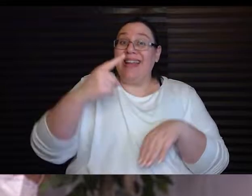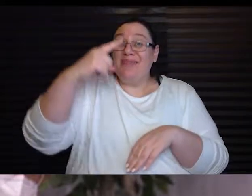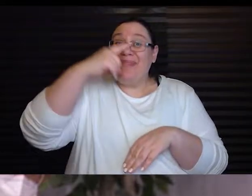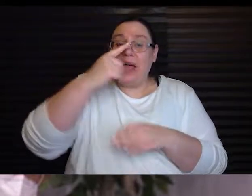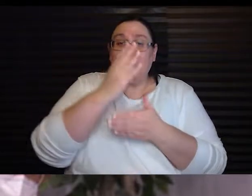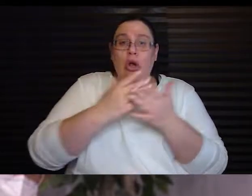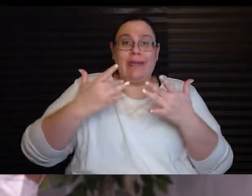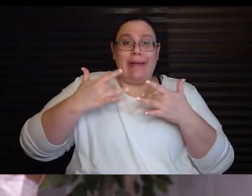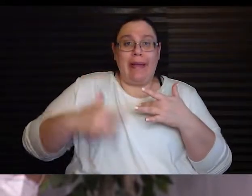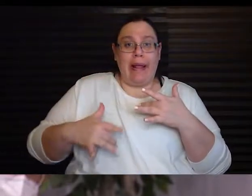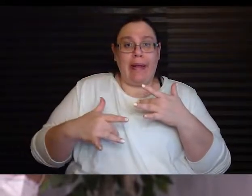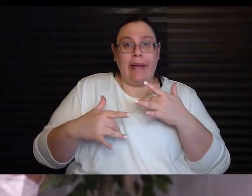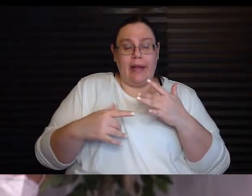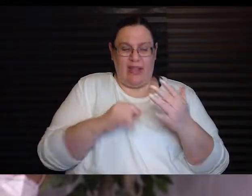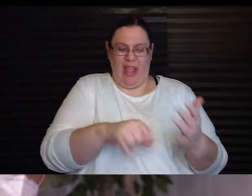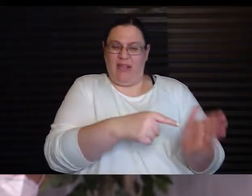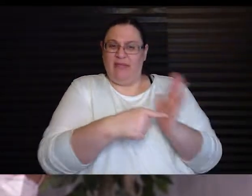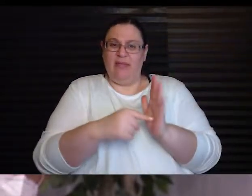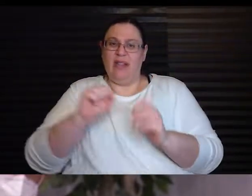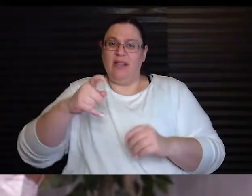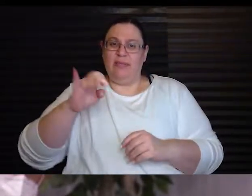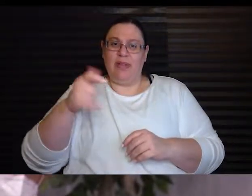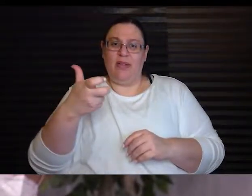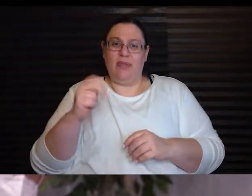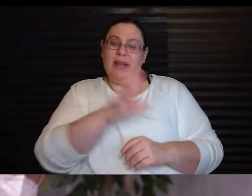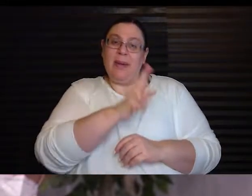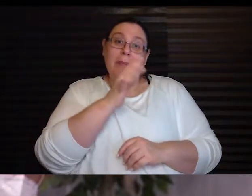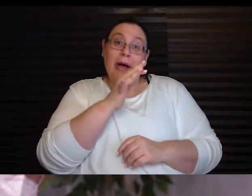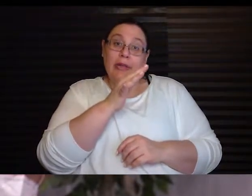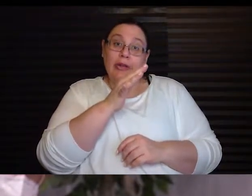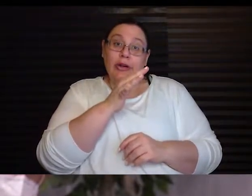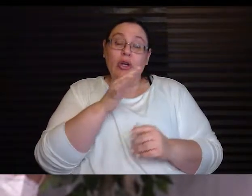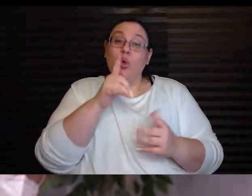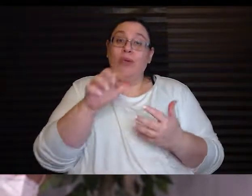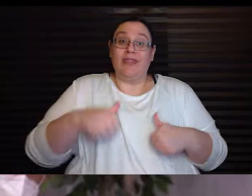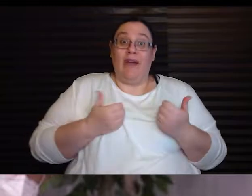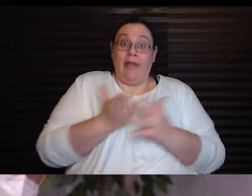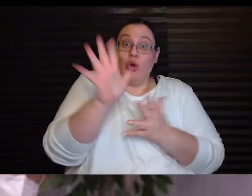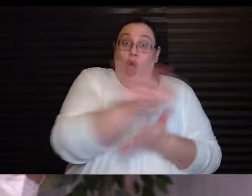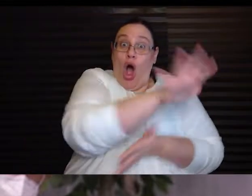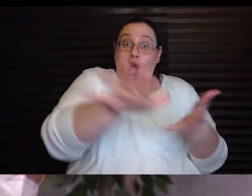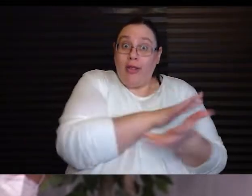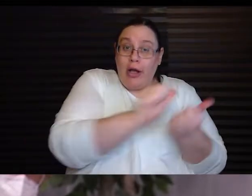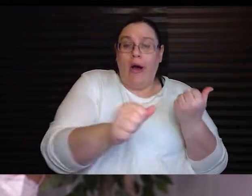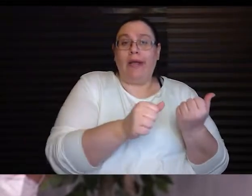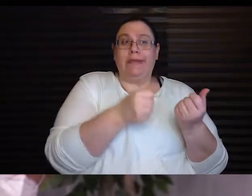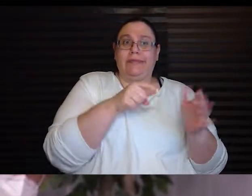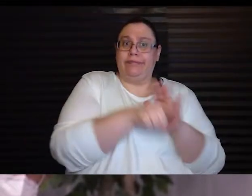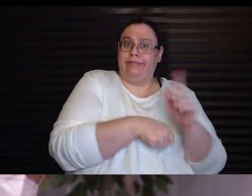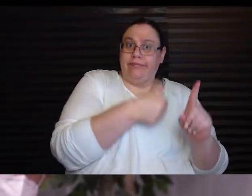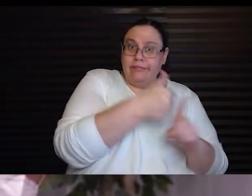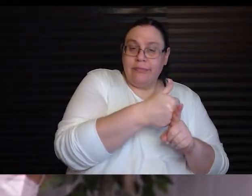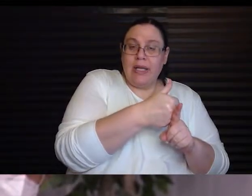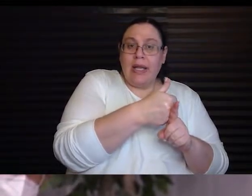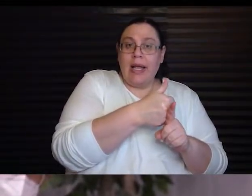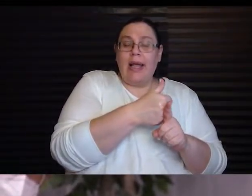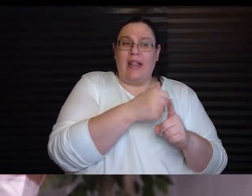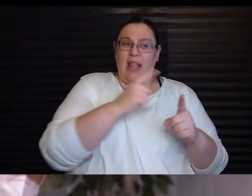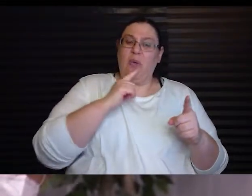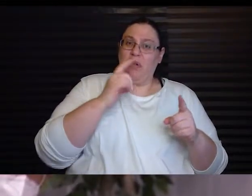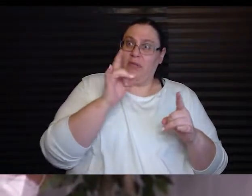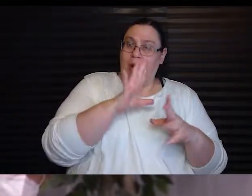naked mouse portraying Spiegelman's mother, a Holocaust survivor who died by suicide, and by his use of the word